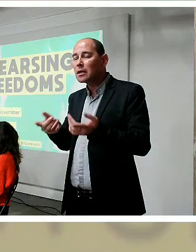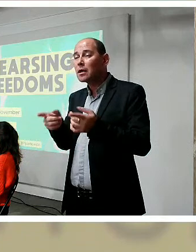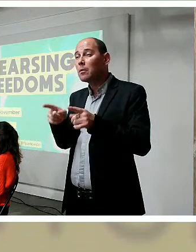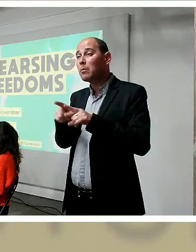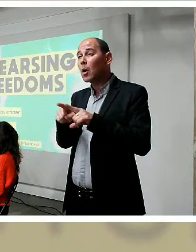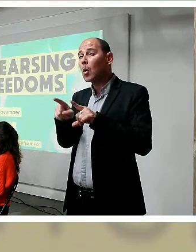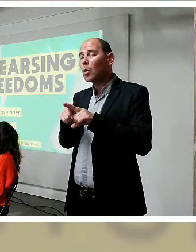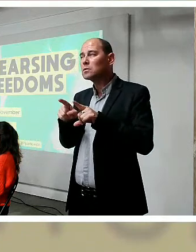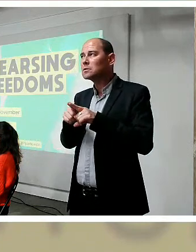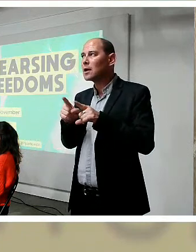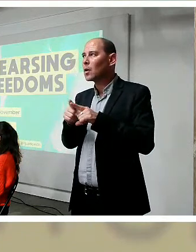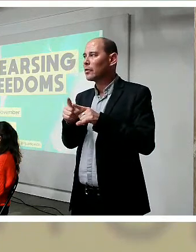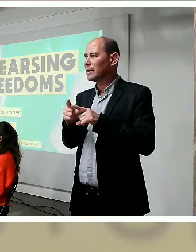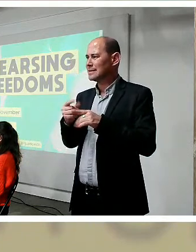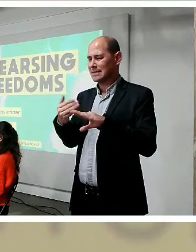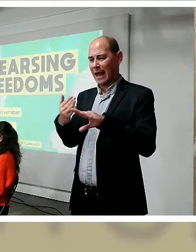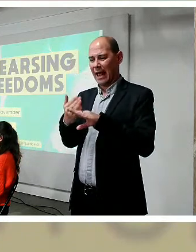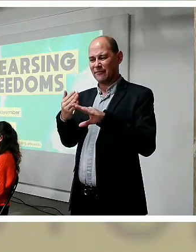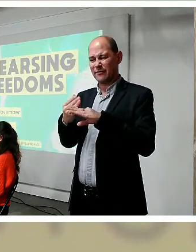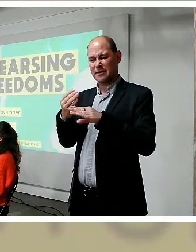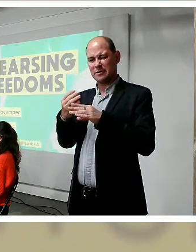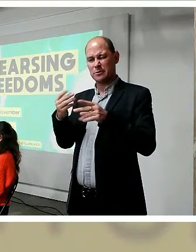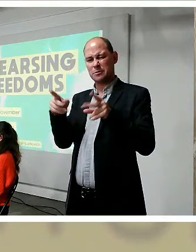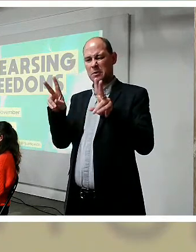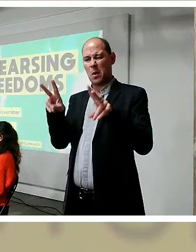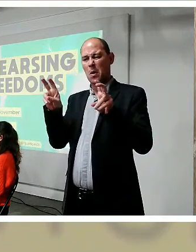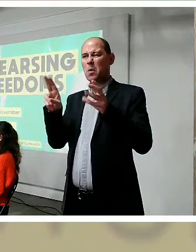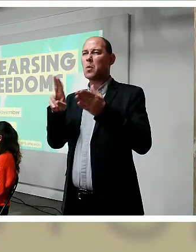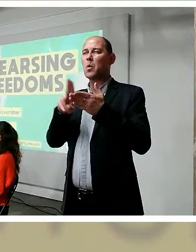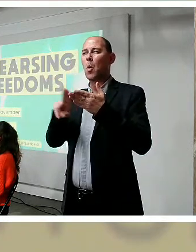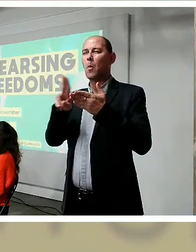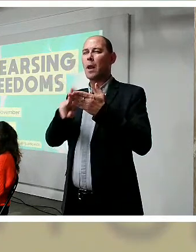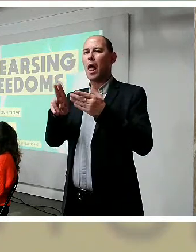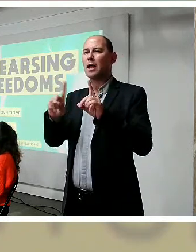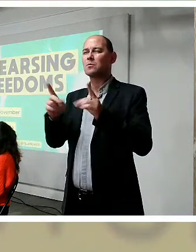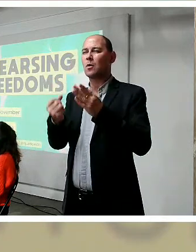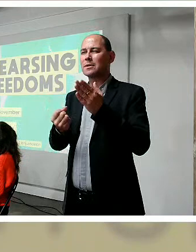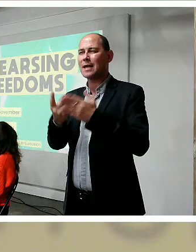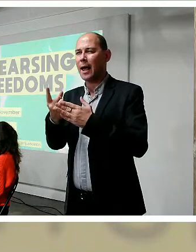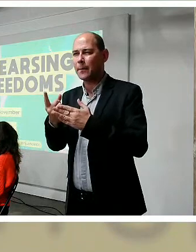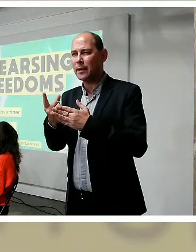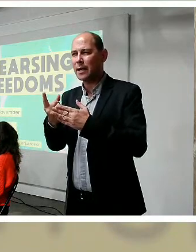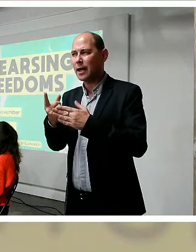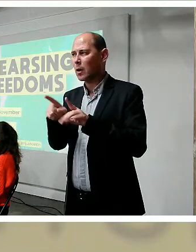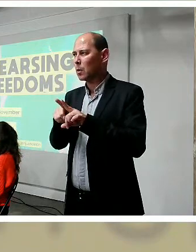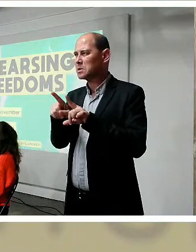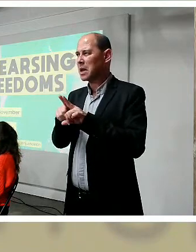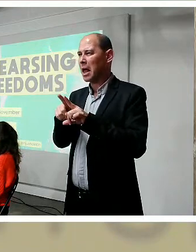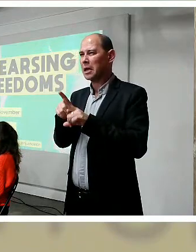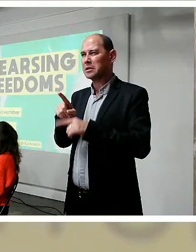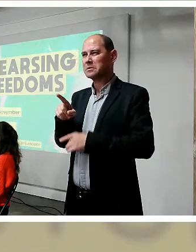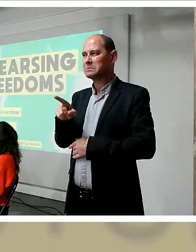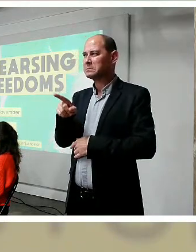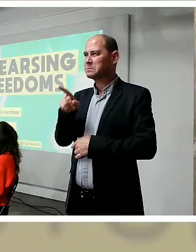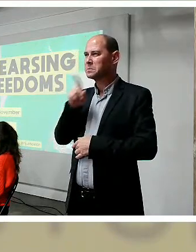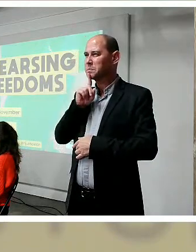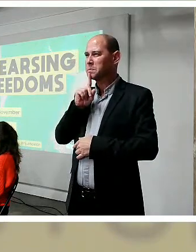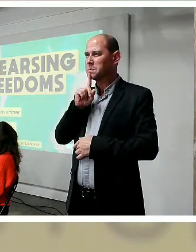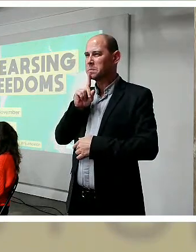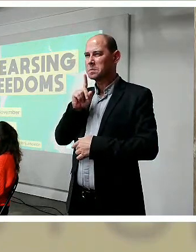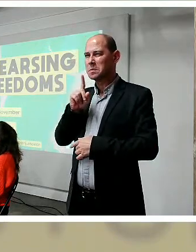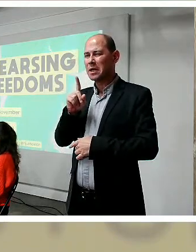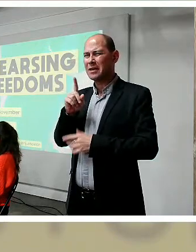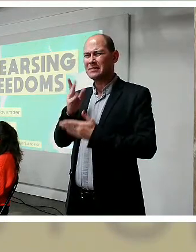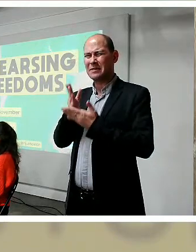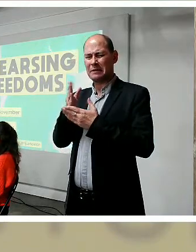to normalize what was happening was creating this kind of stultifying silence and this like really toxic